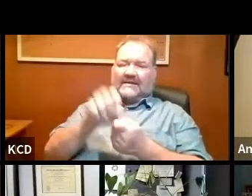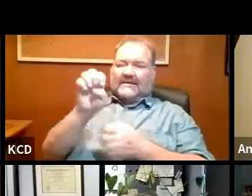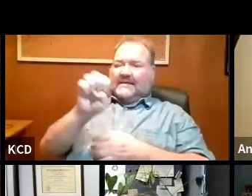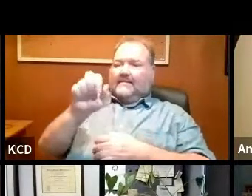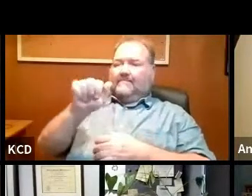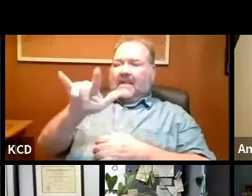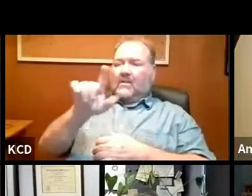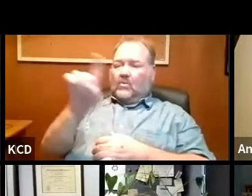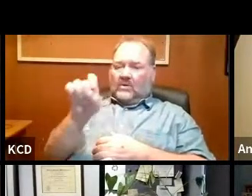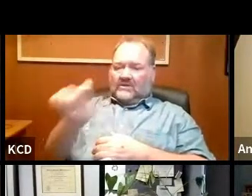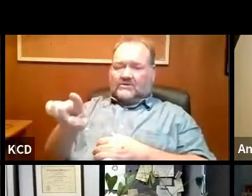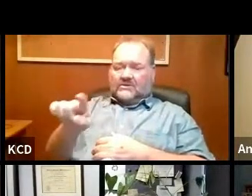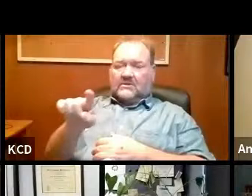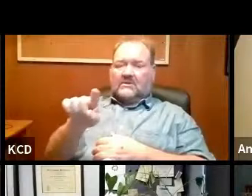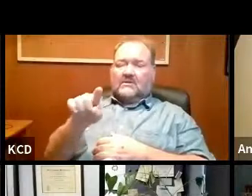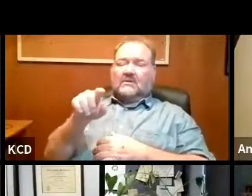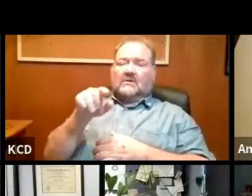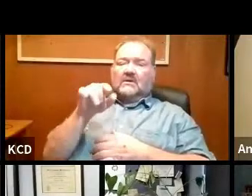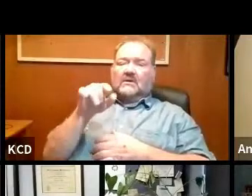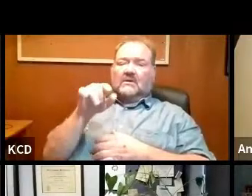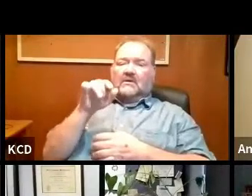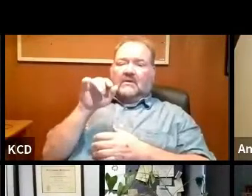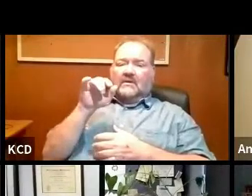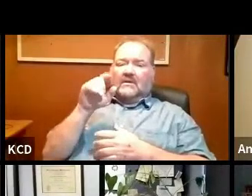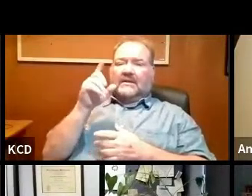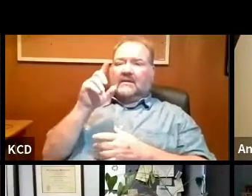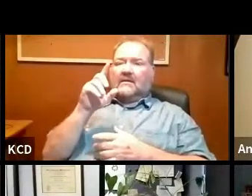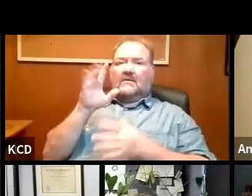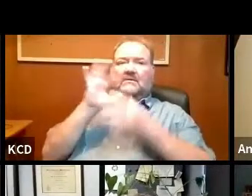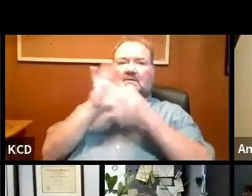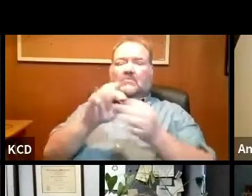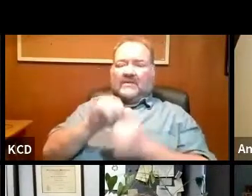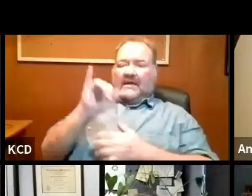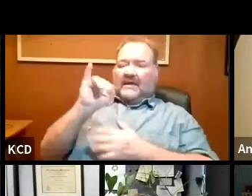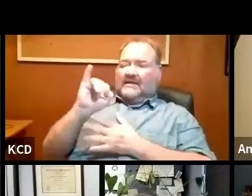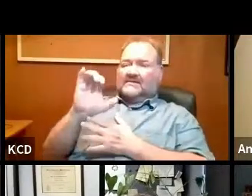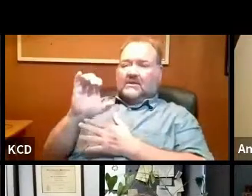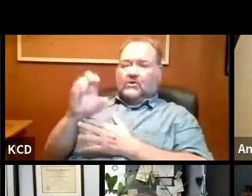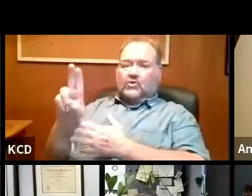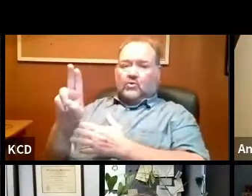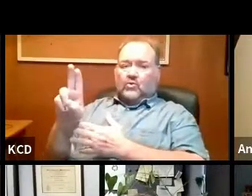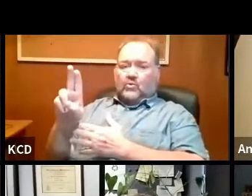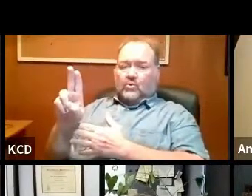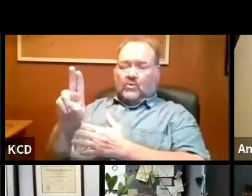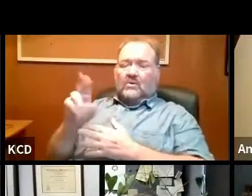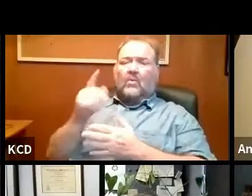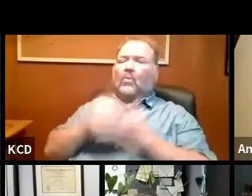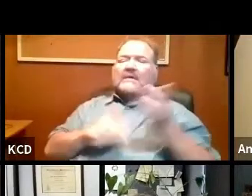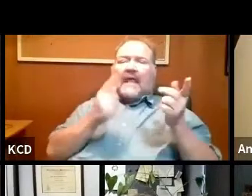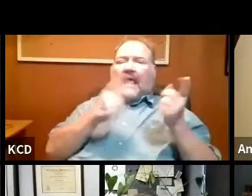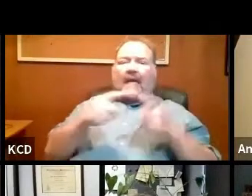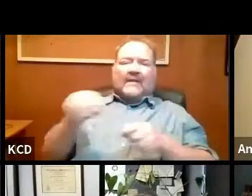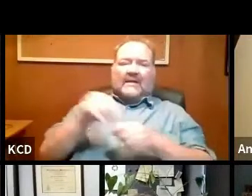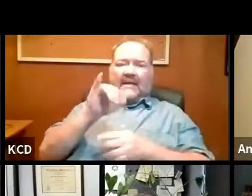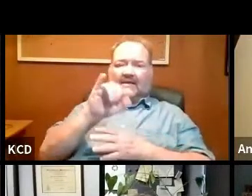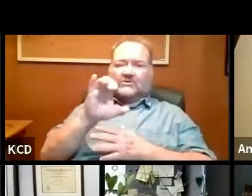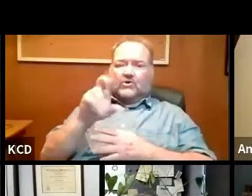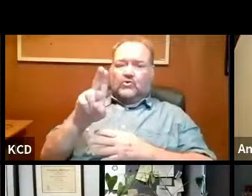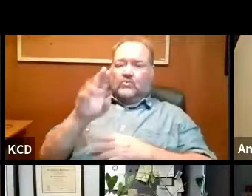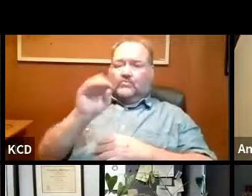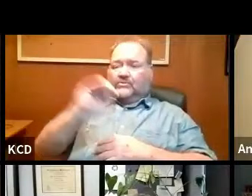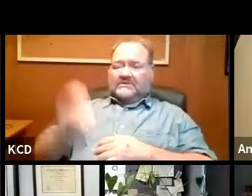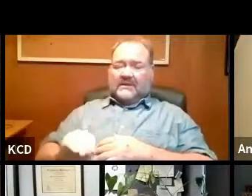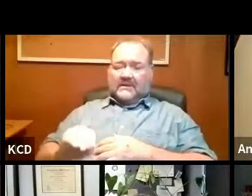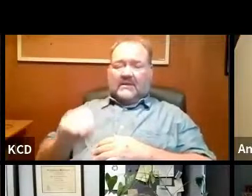email question that had come, and that had to do with the ICU, what's happening in the ICU percentage,